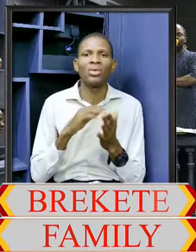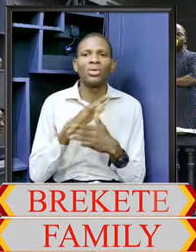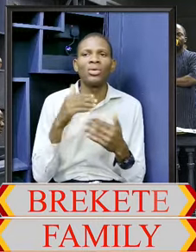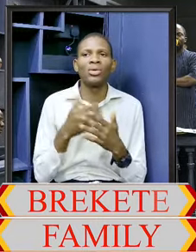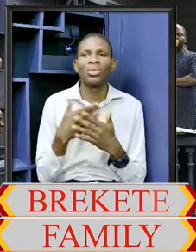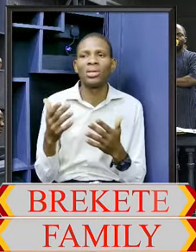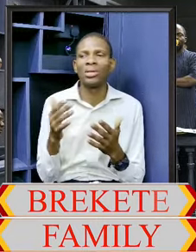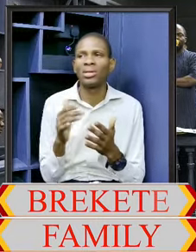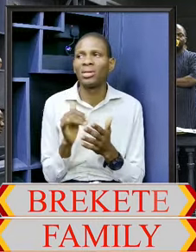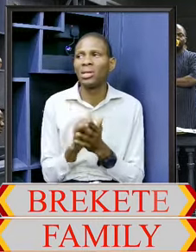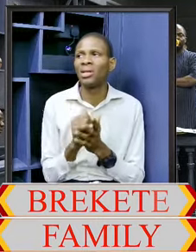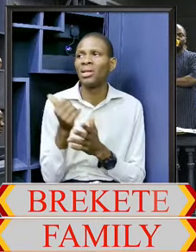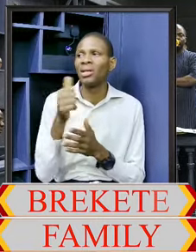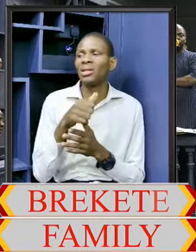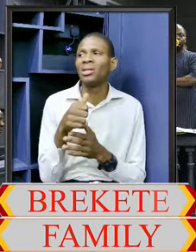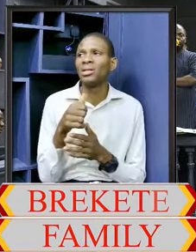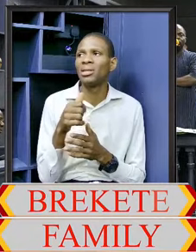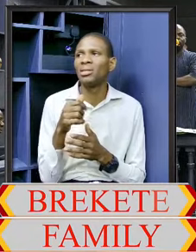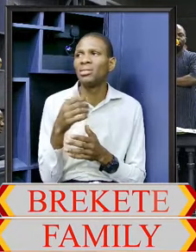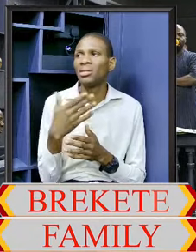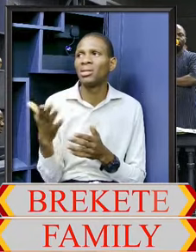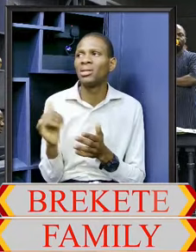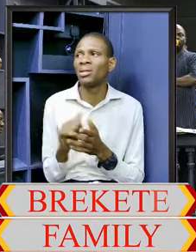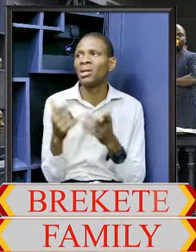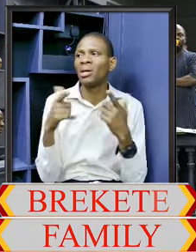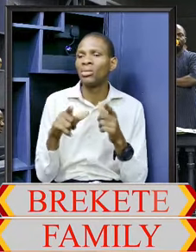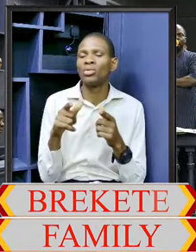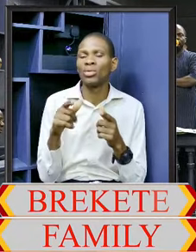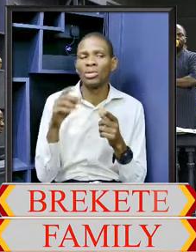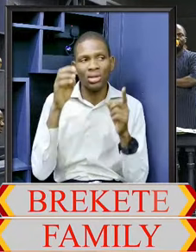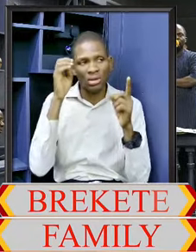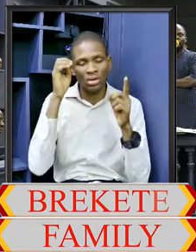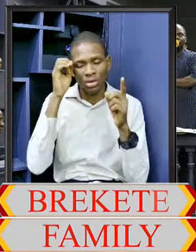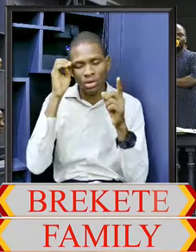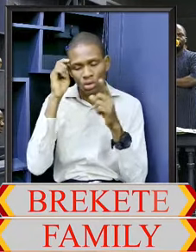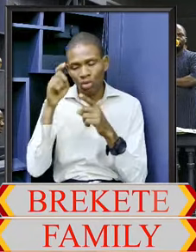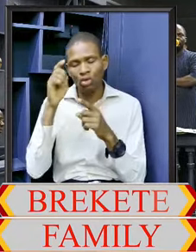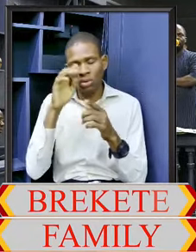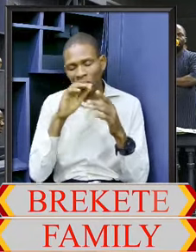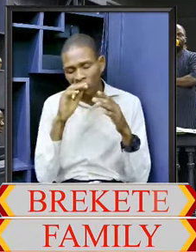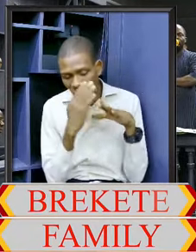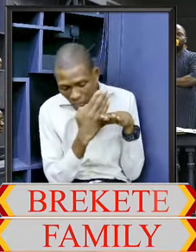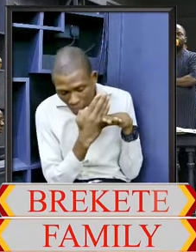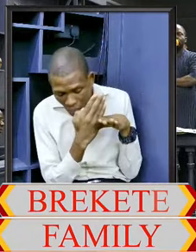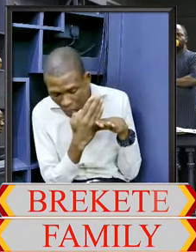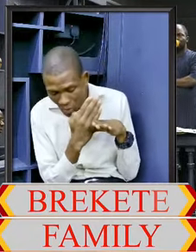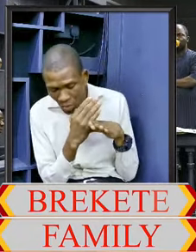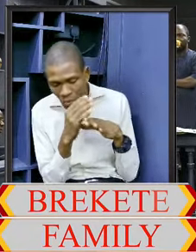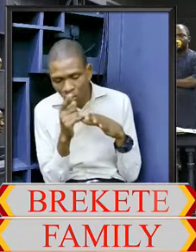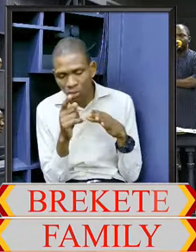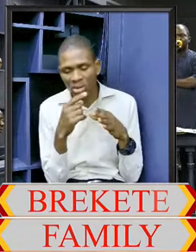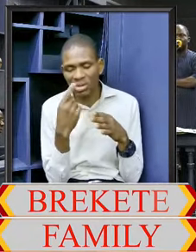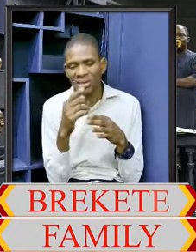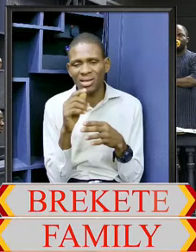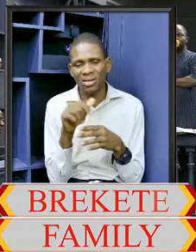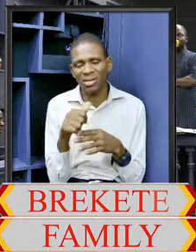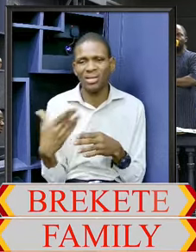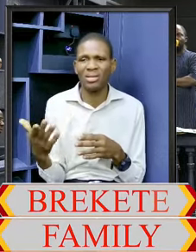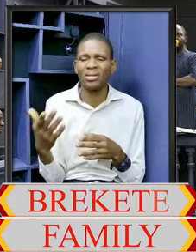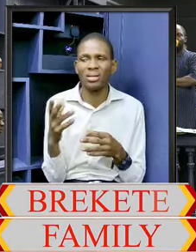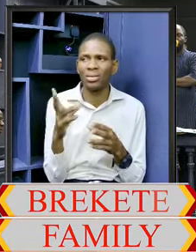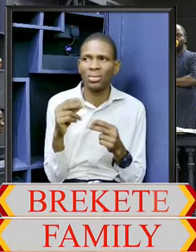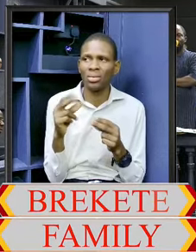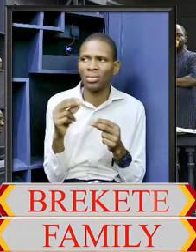Because any issue that raise, you dodge it, you say a different thing. You don't toy with us,